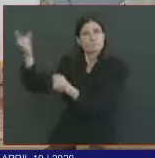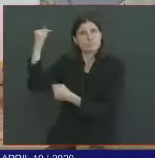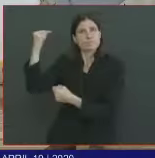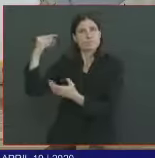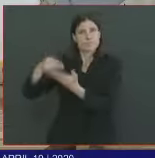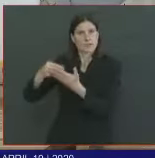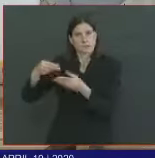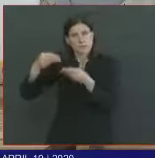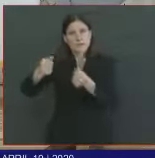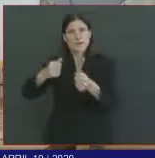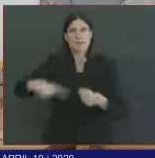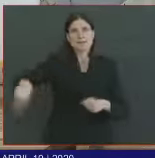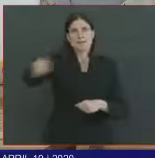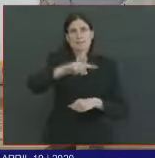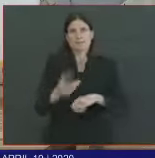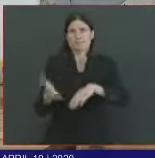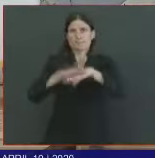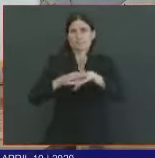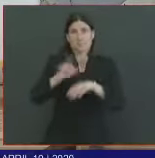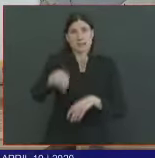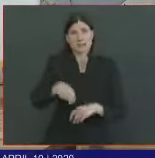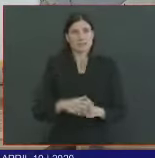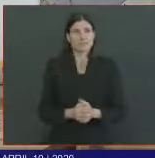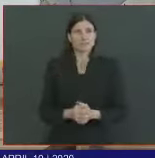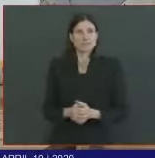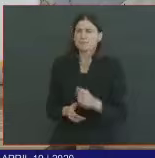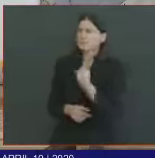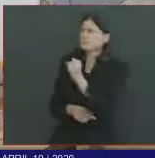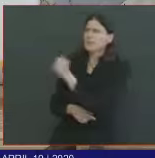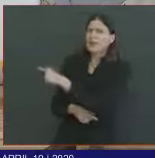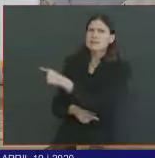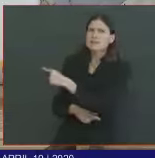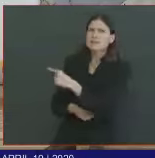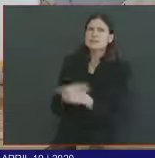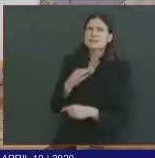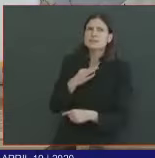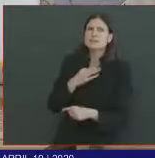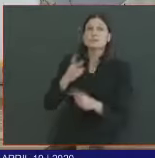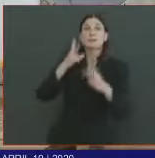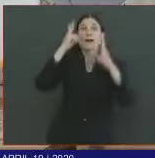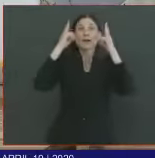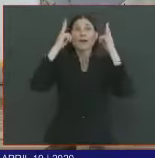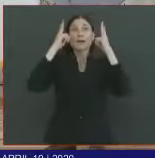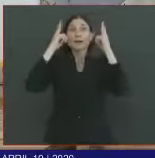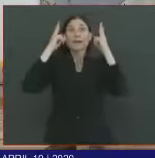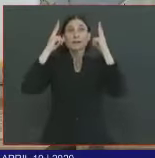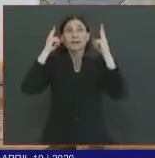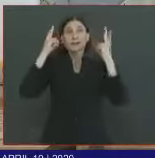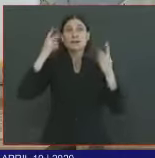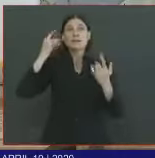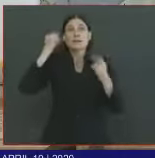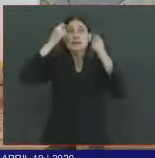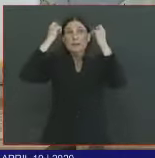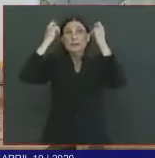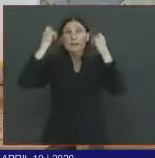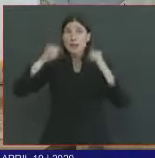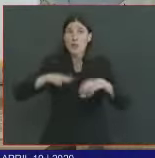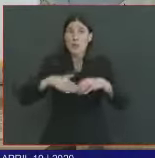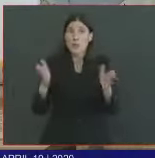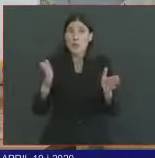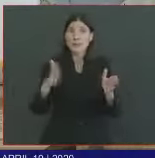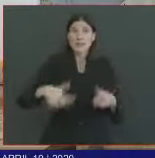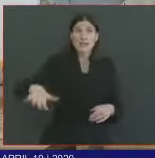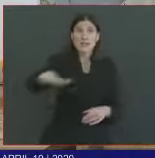reopen if they meet certain criteria, such as appointment only, limit the number of people, practice social distancing, and the staff